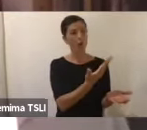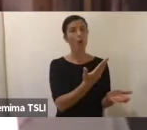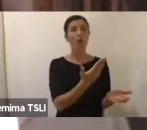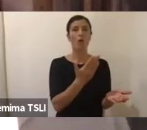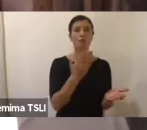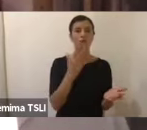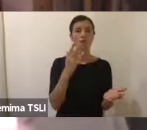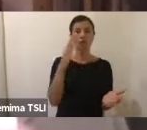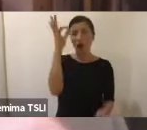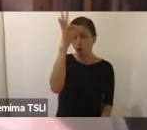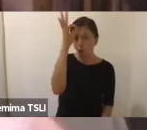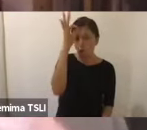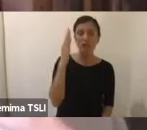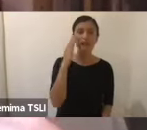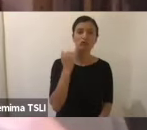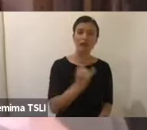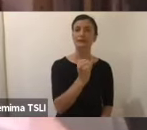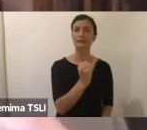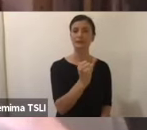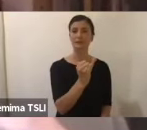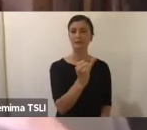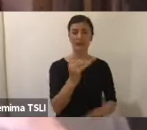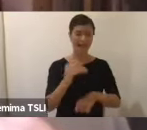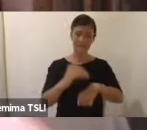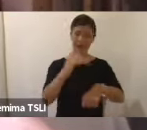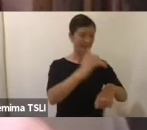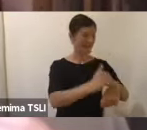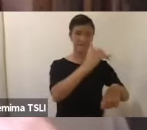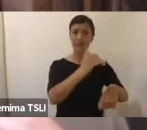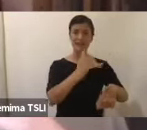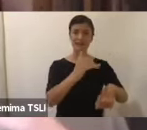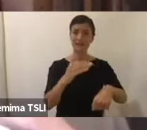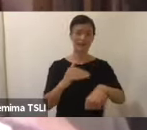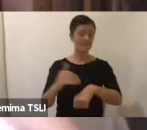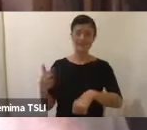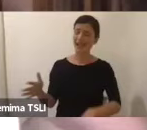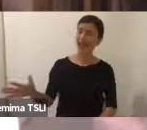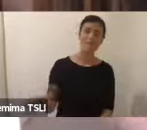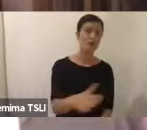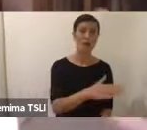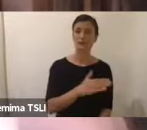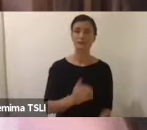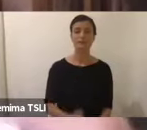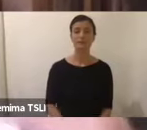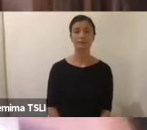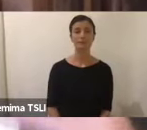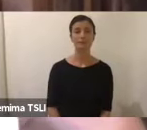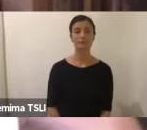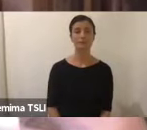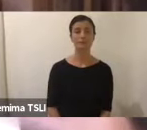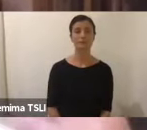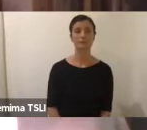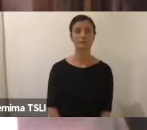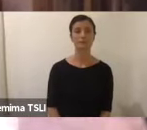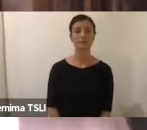so i i think that it's important that we all recognize that that is that or let me just say i won't